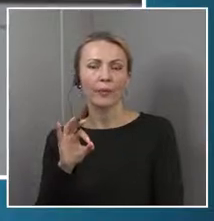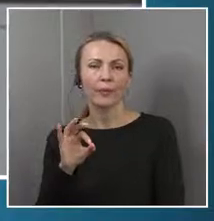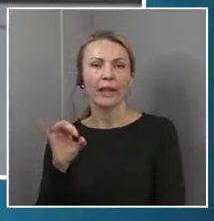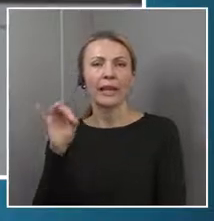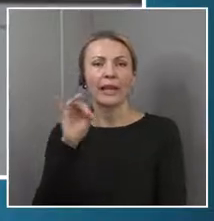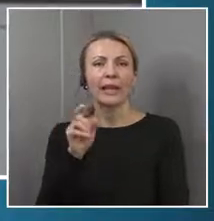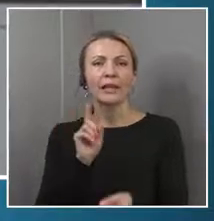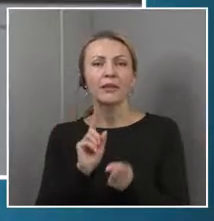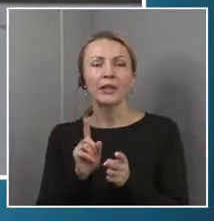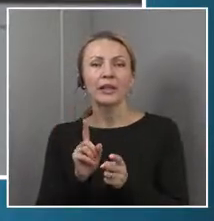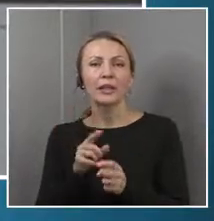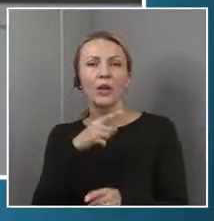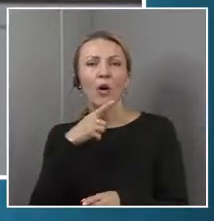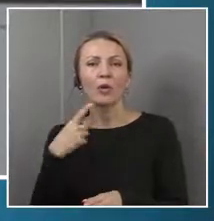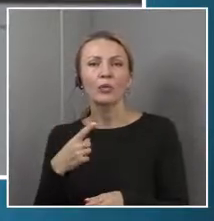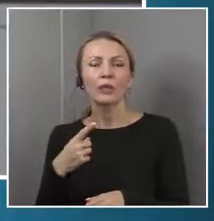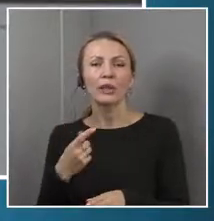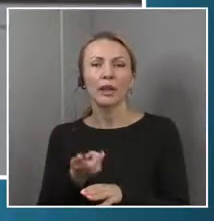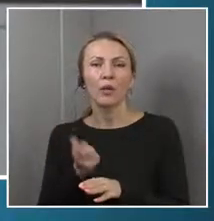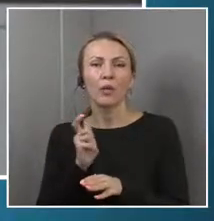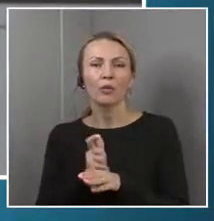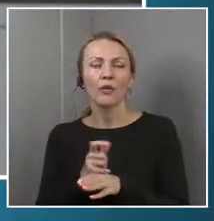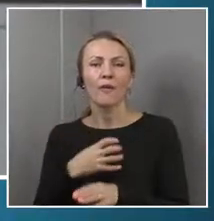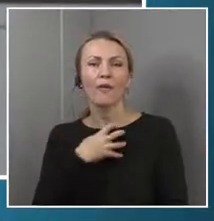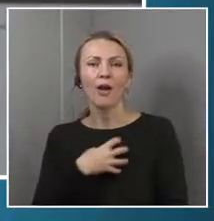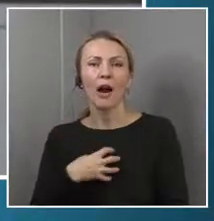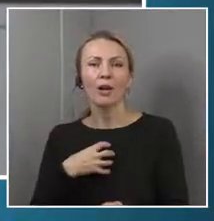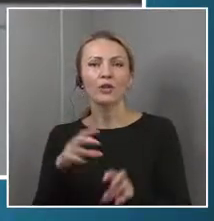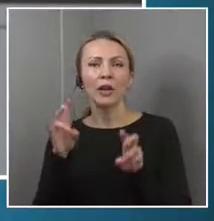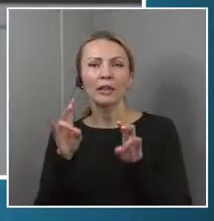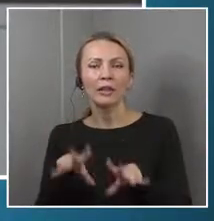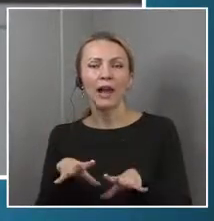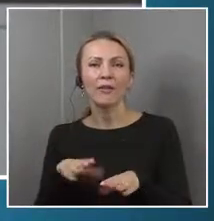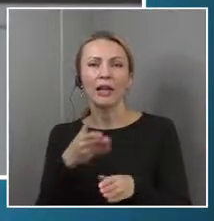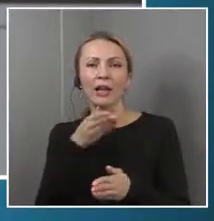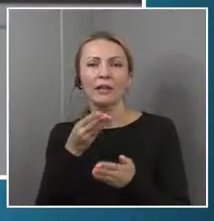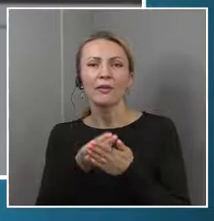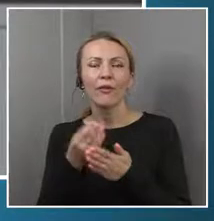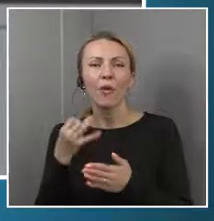And it's the same with art.